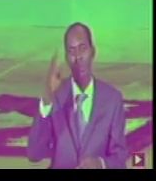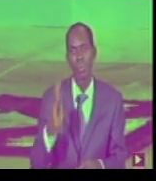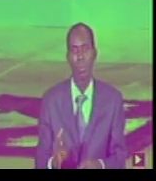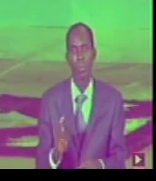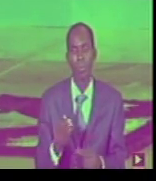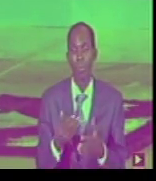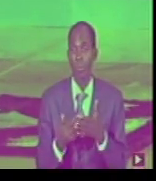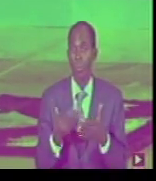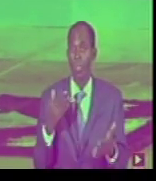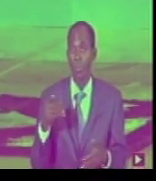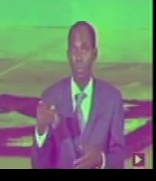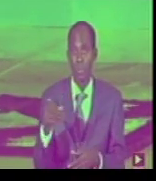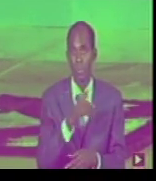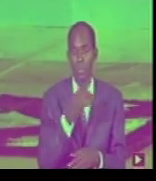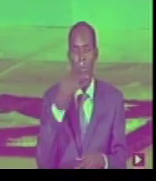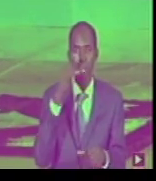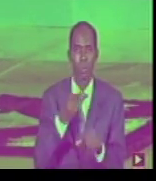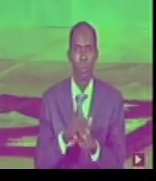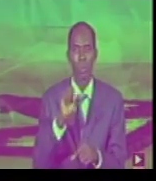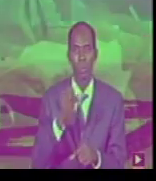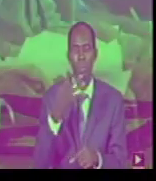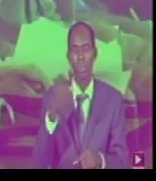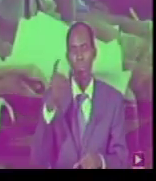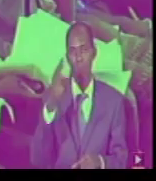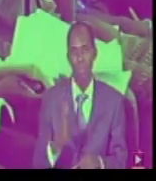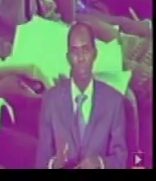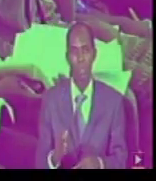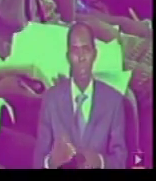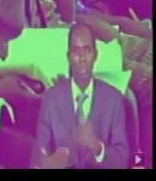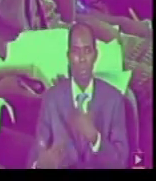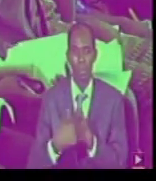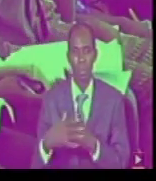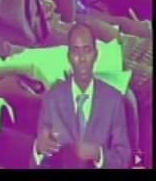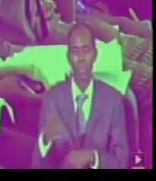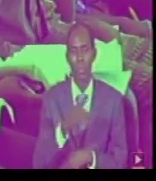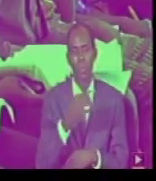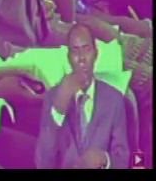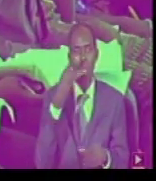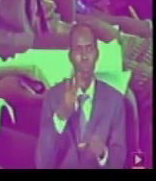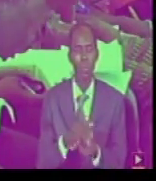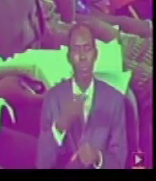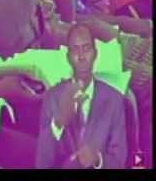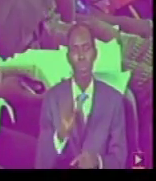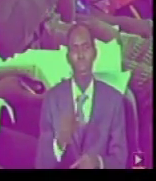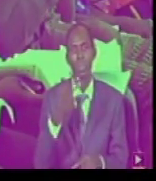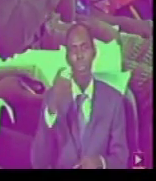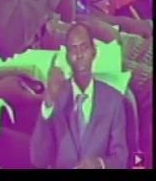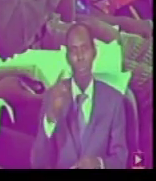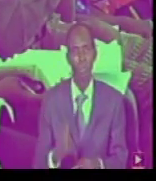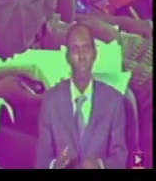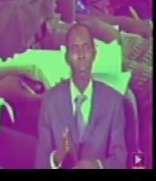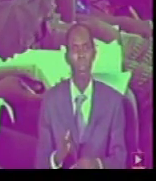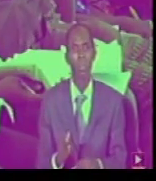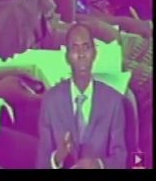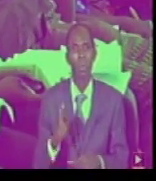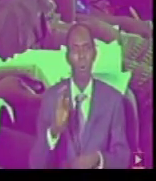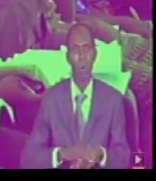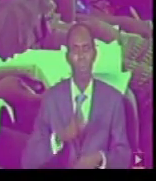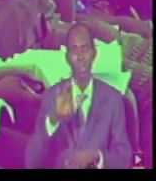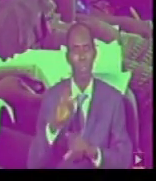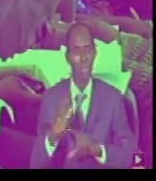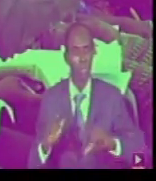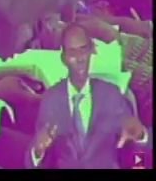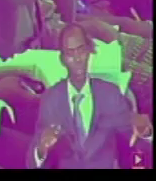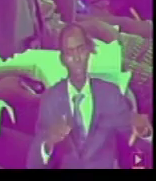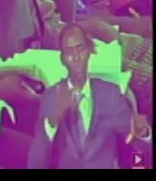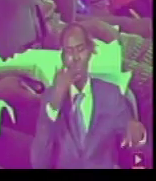Before you, the promises of God. Behind you, the promises of God. On your left, the